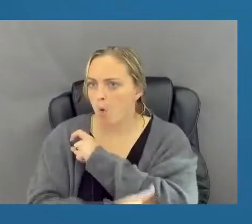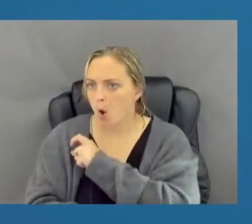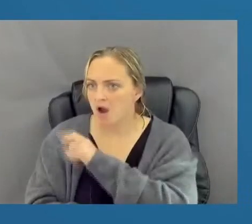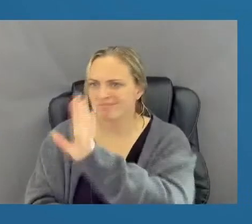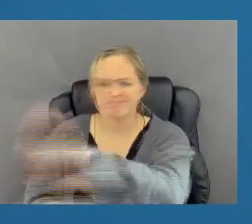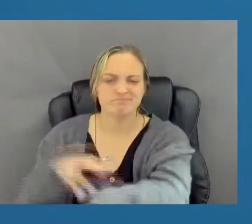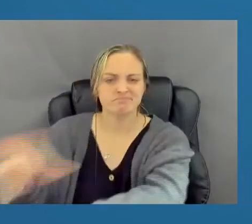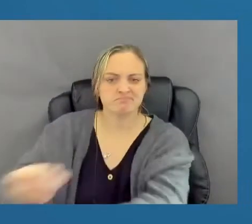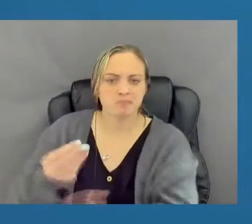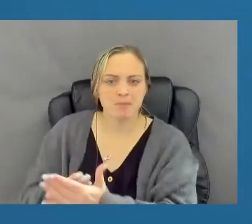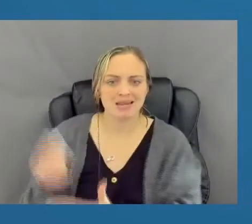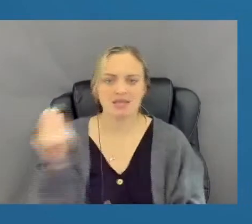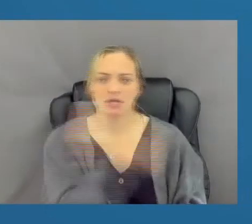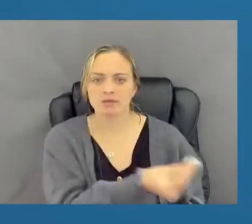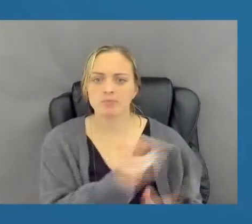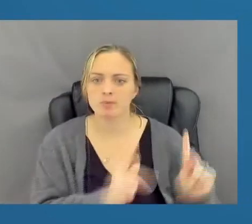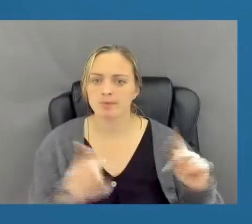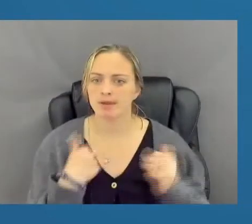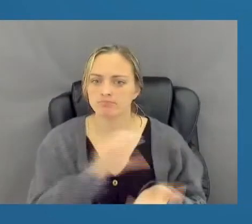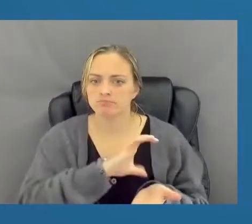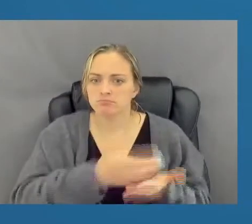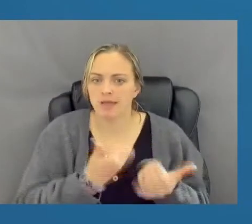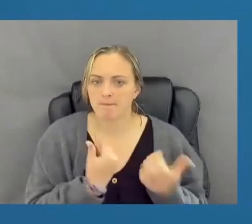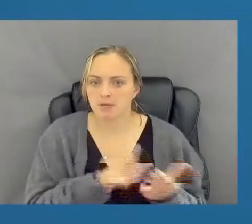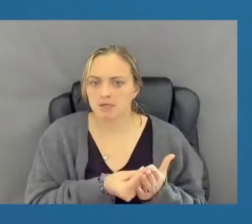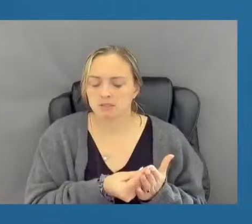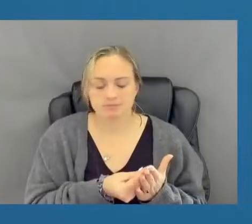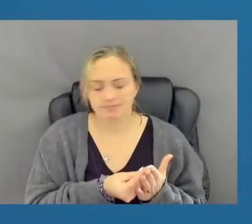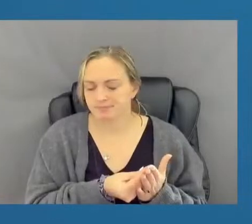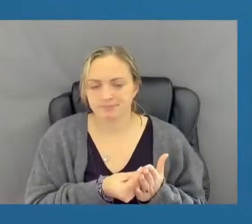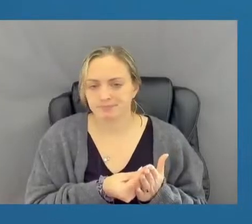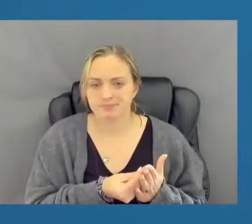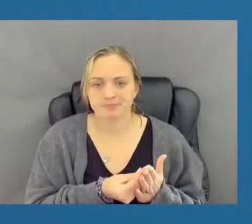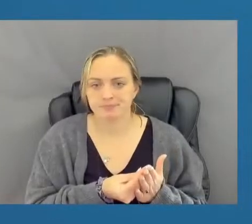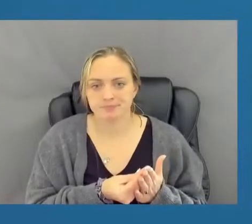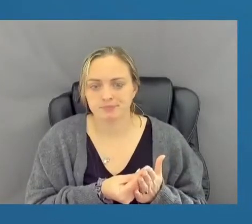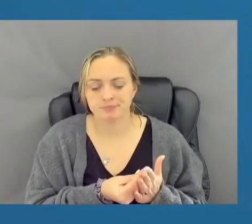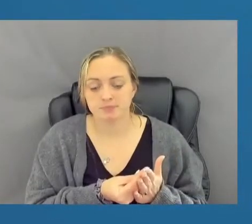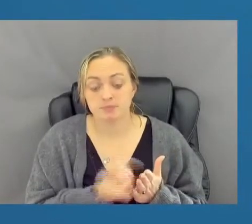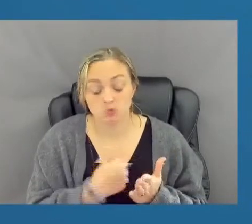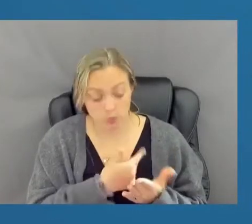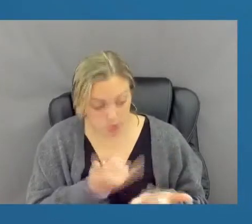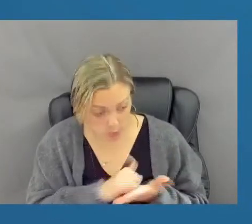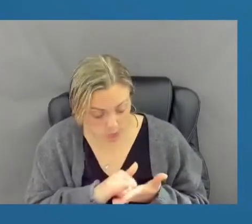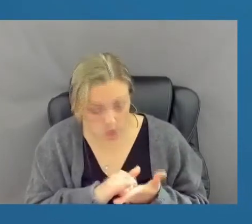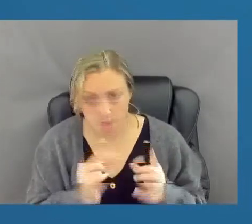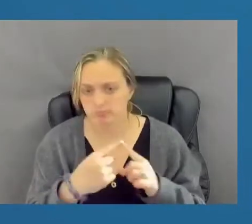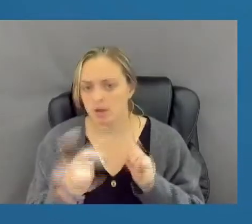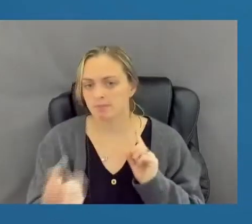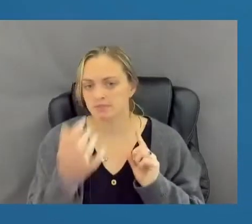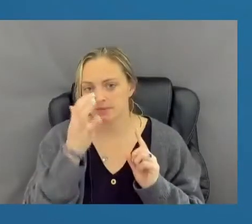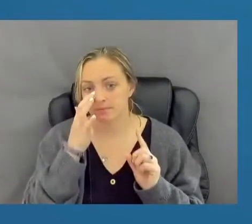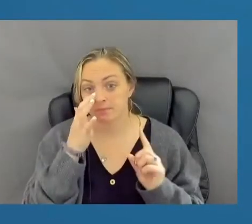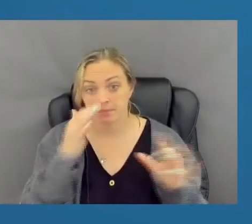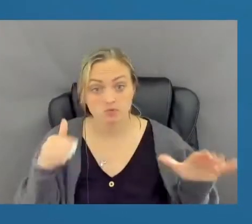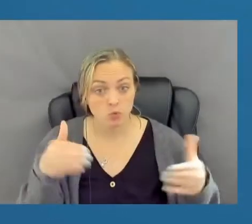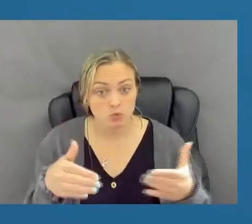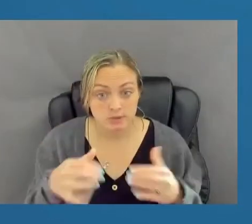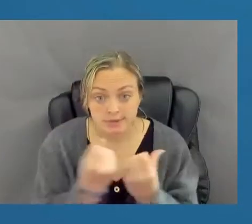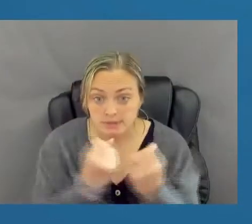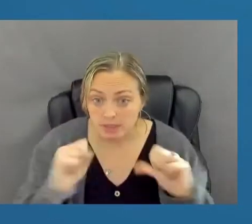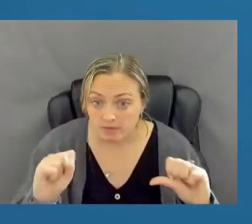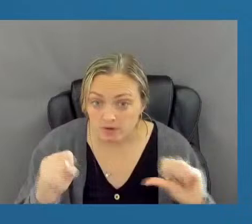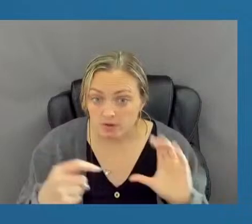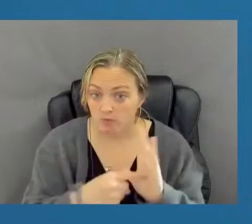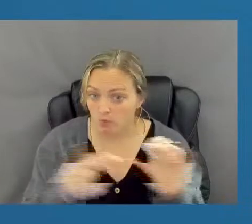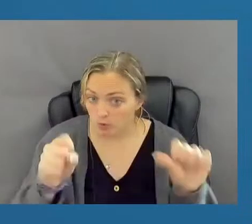Giving to the rich. So here in New York, we're doing the exact opposite. We're focused on safety and affordability, taking care of